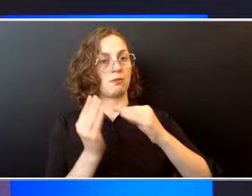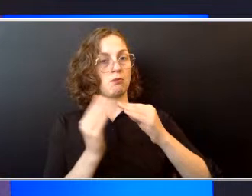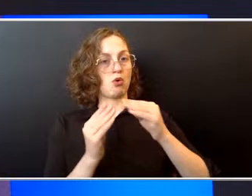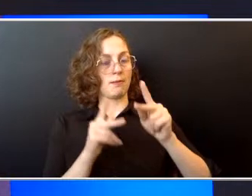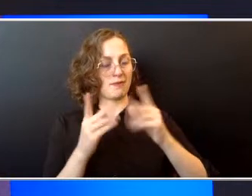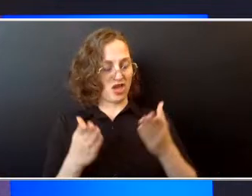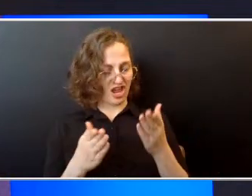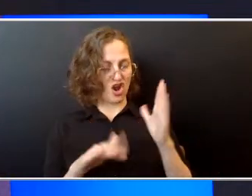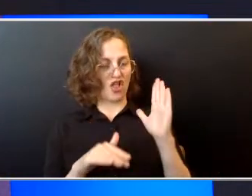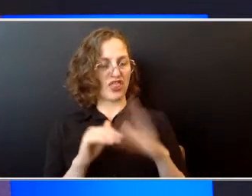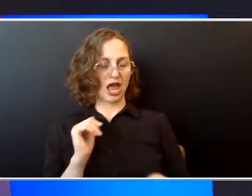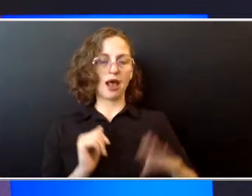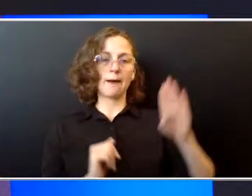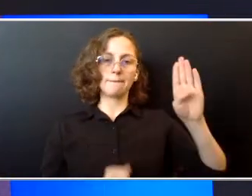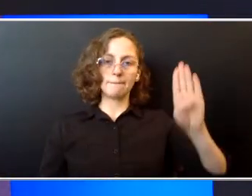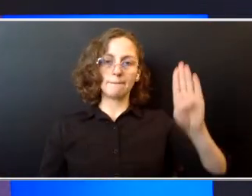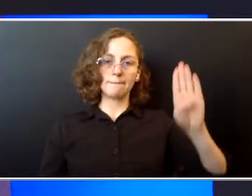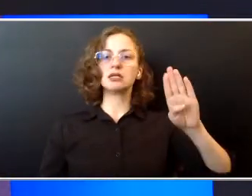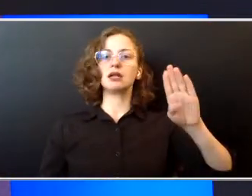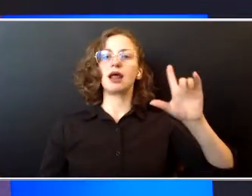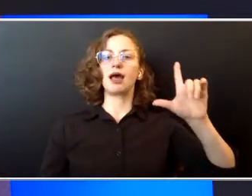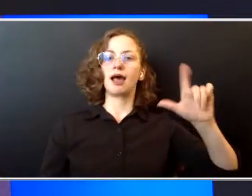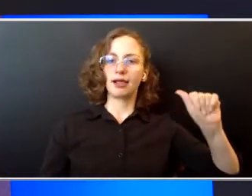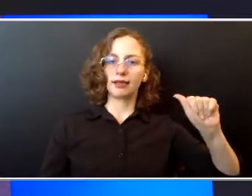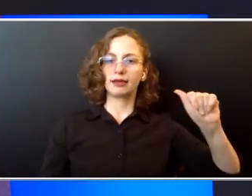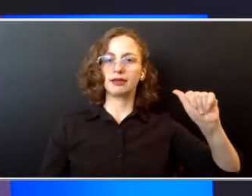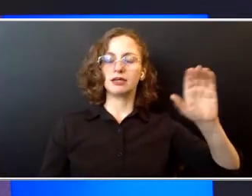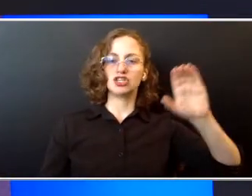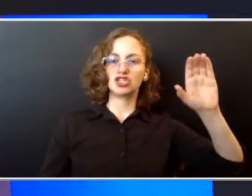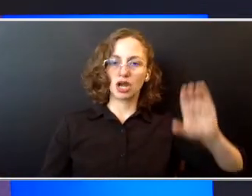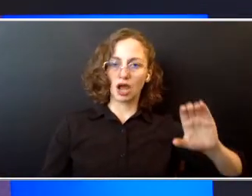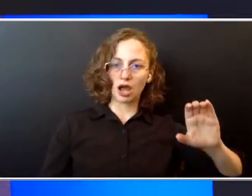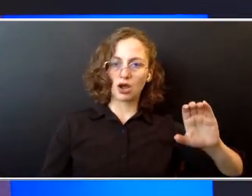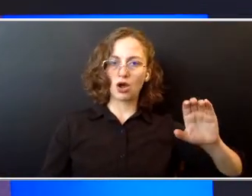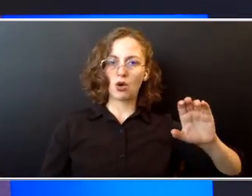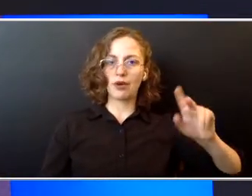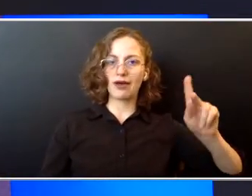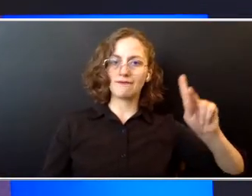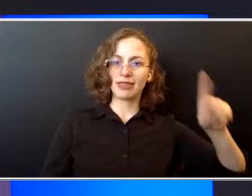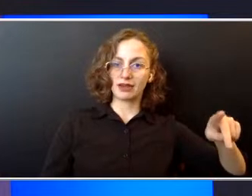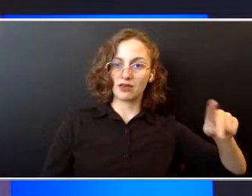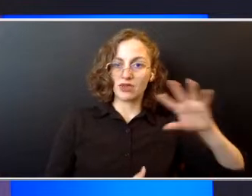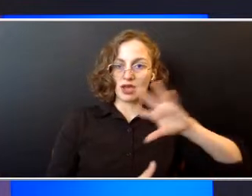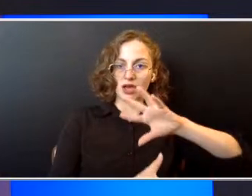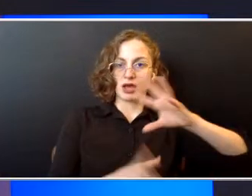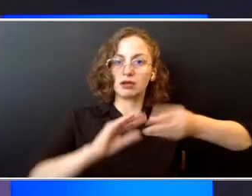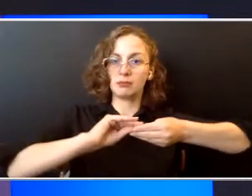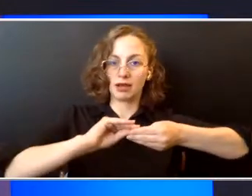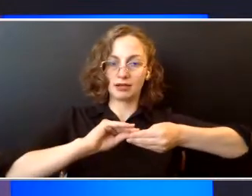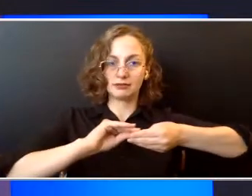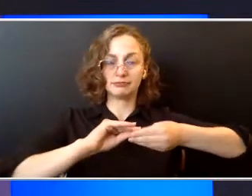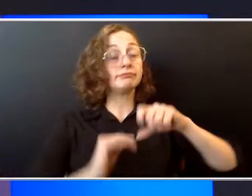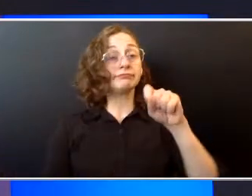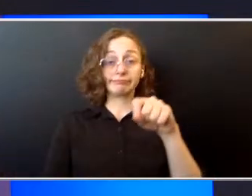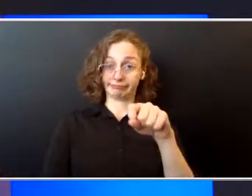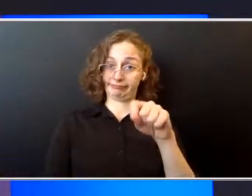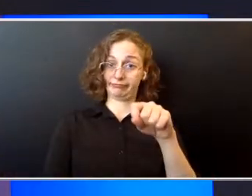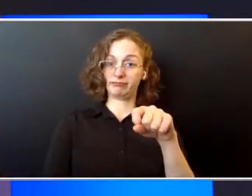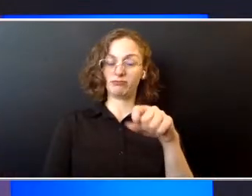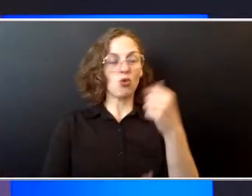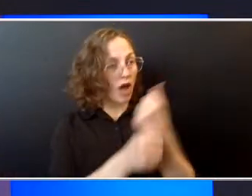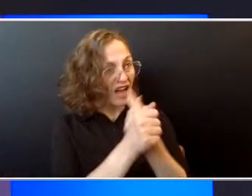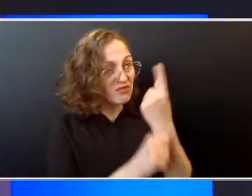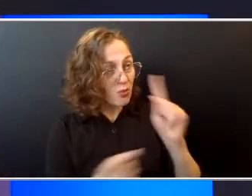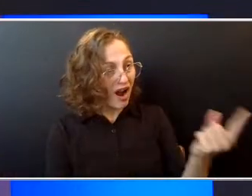LA, Chicago, and Philadelphia combined. Yes. And everyone's coming here for